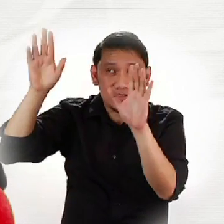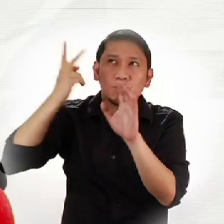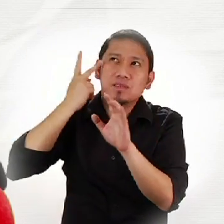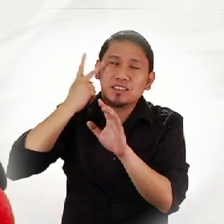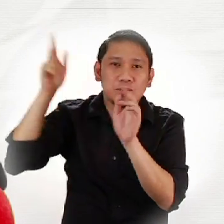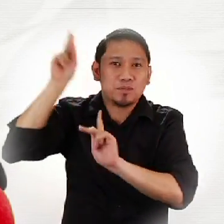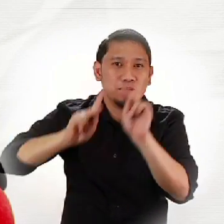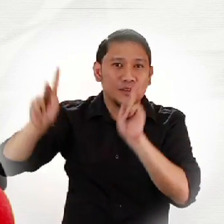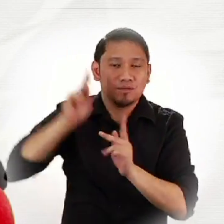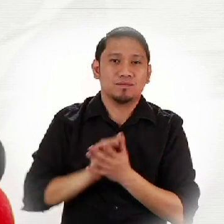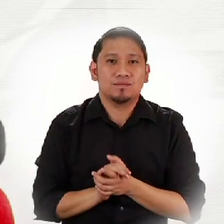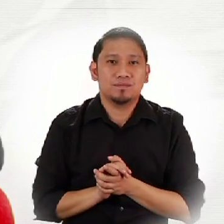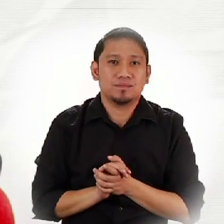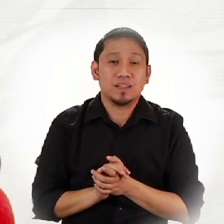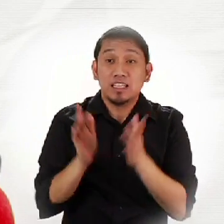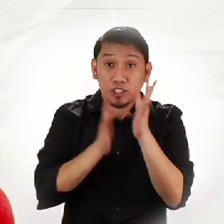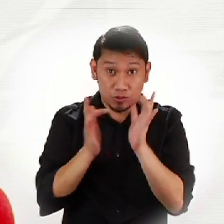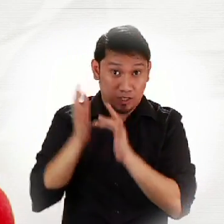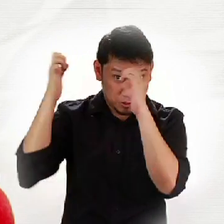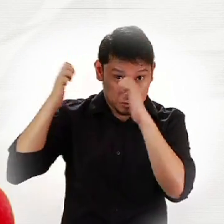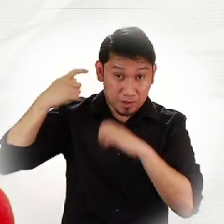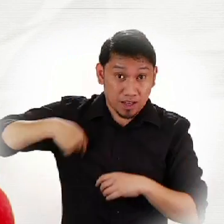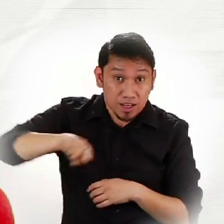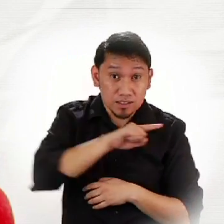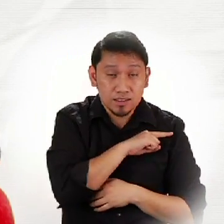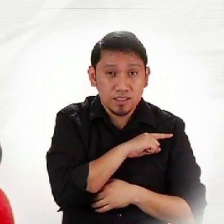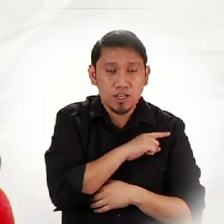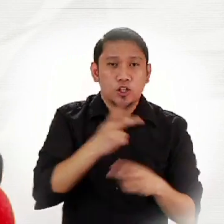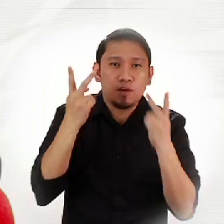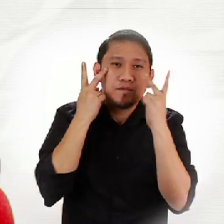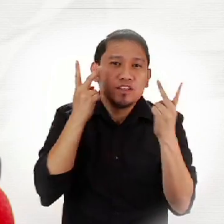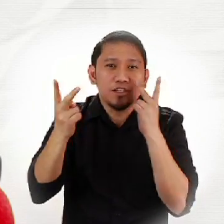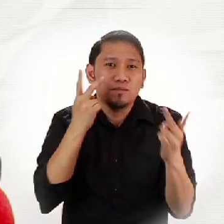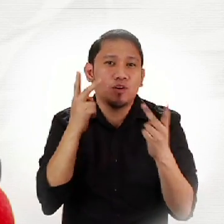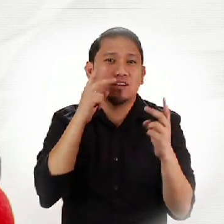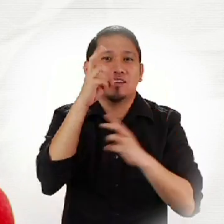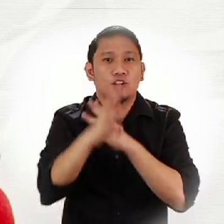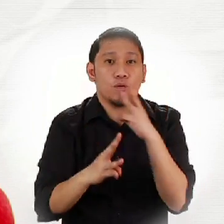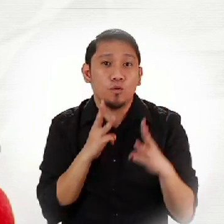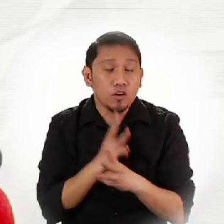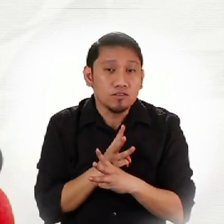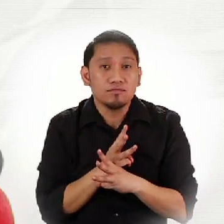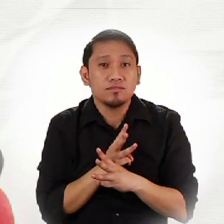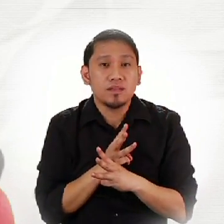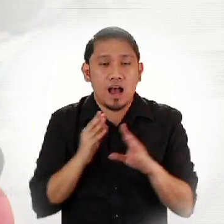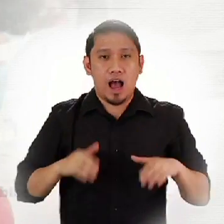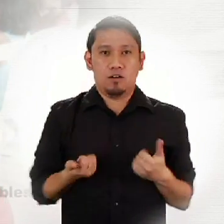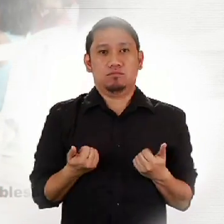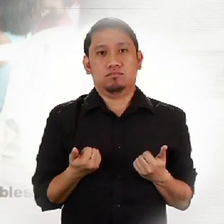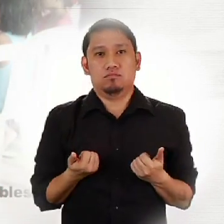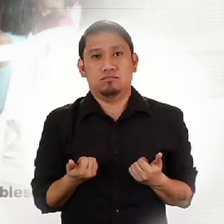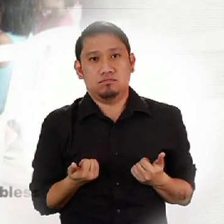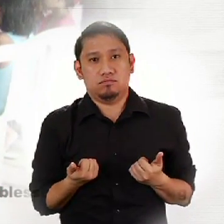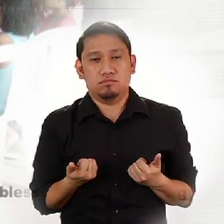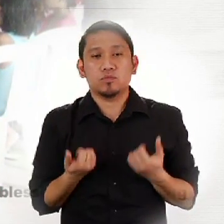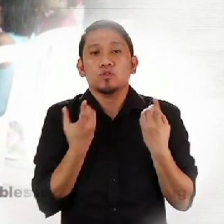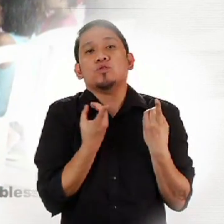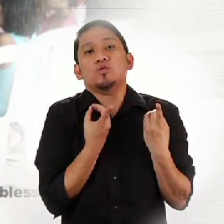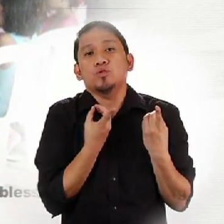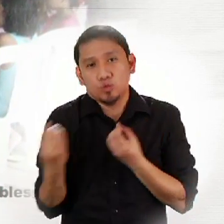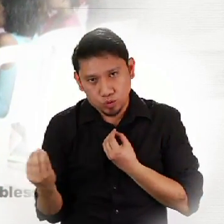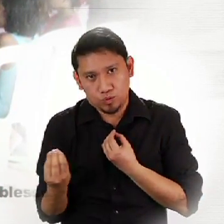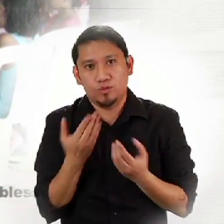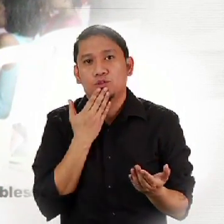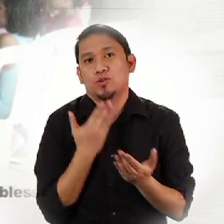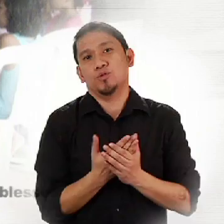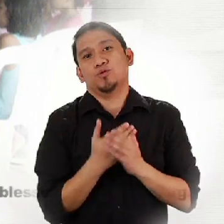by Jesus to be present in the world, to be visible in the world by doing